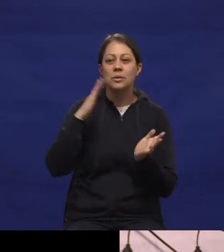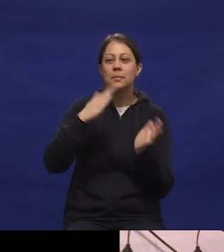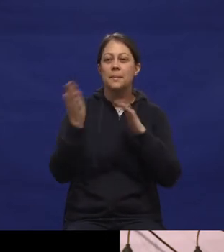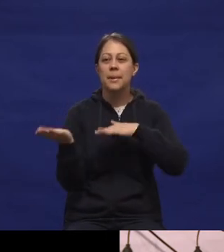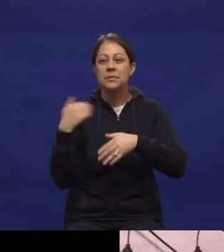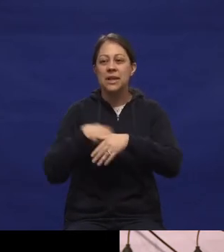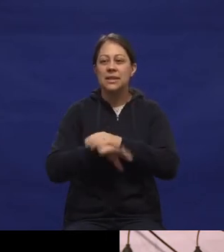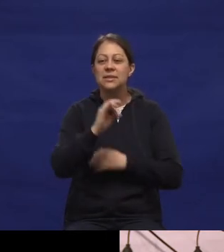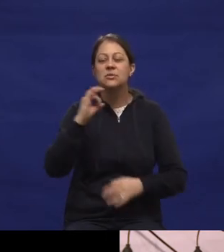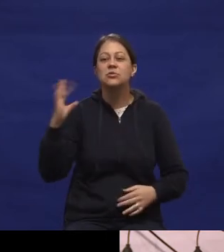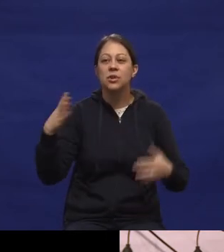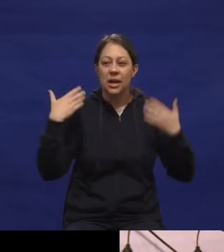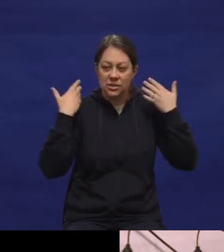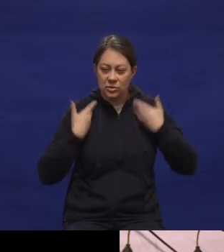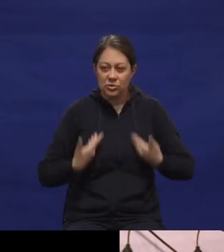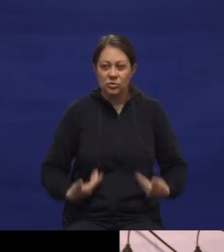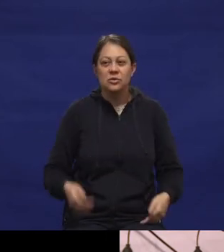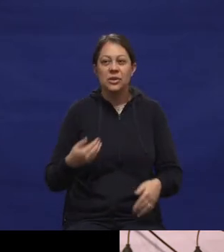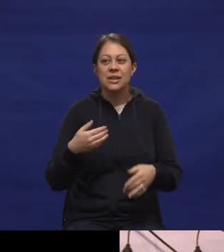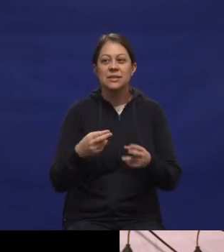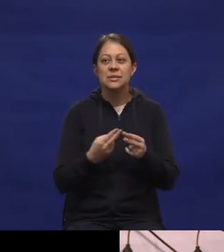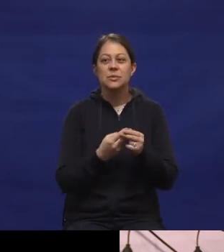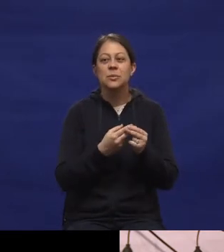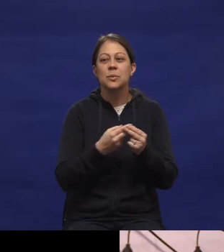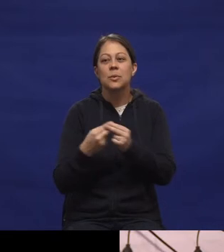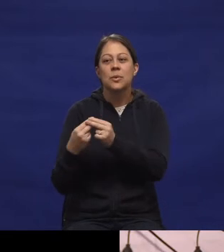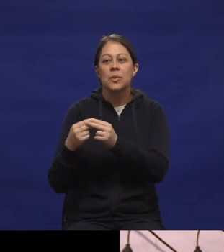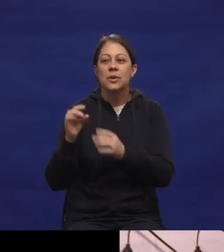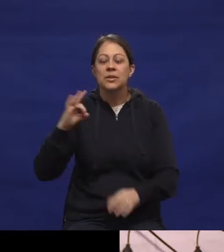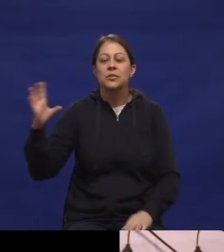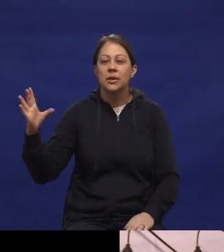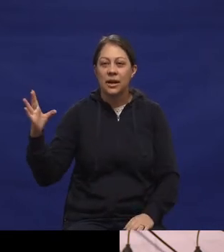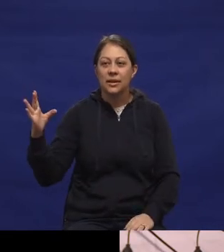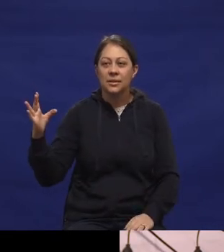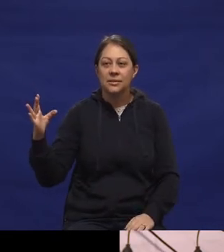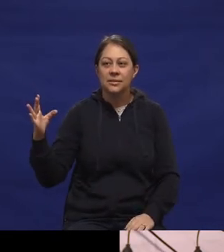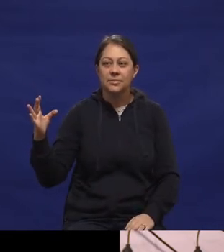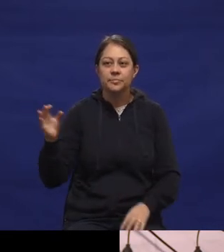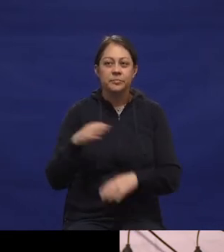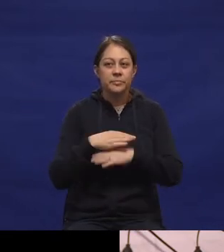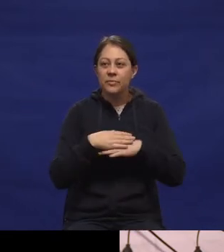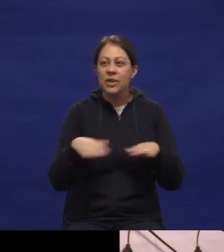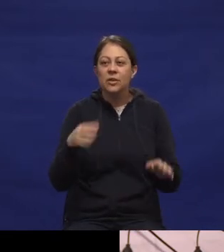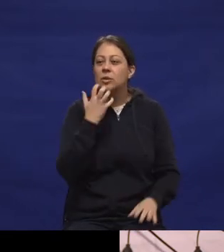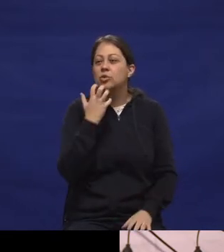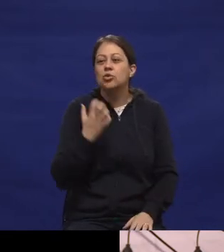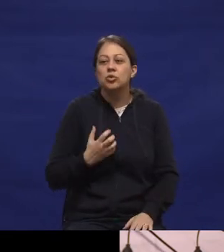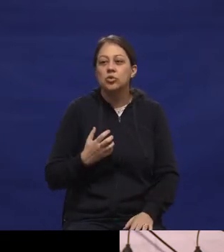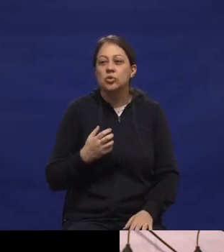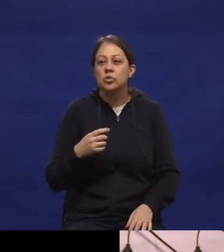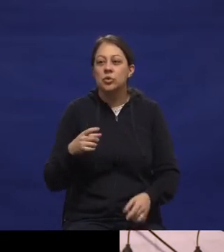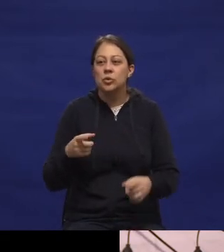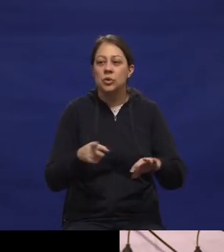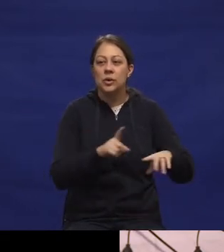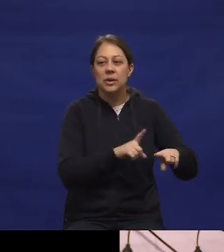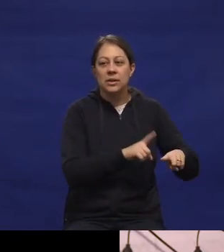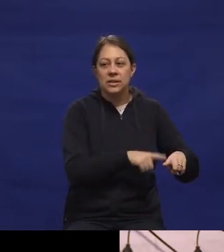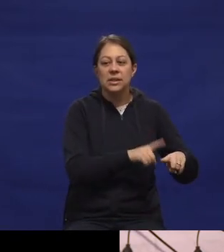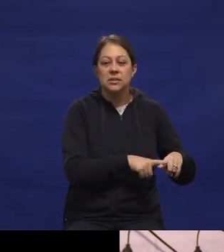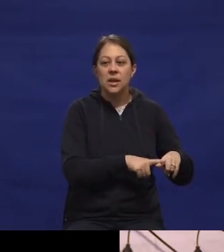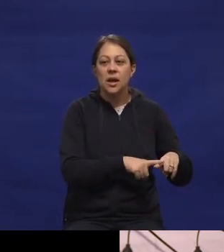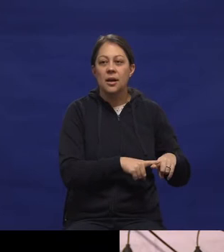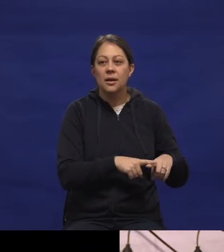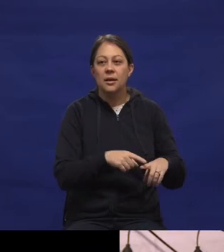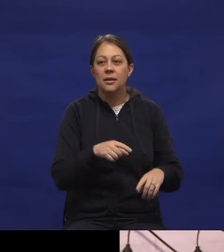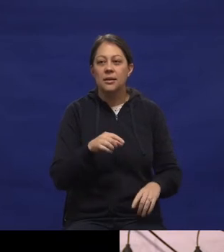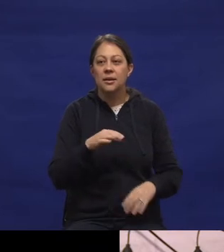Christ have clothed themselves with Christ. There is neither Jew nor Gentile, neither